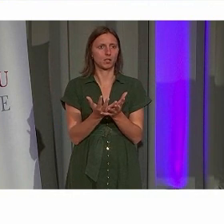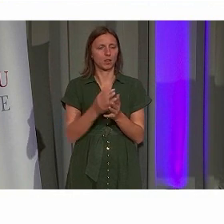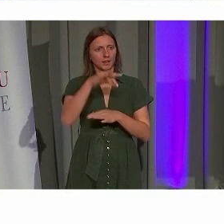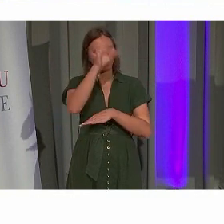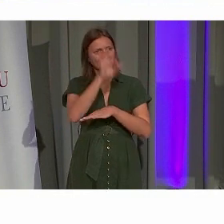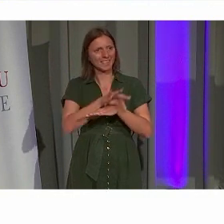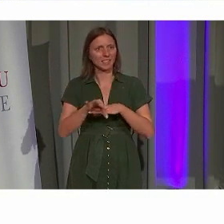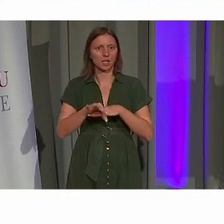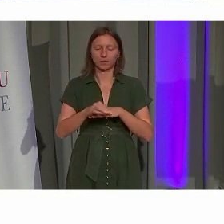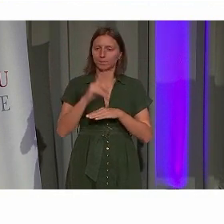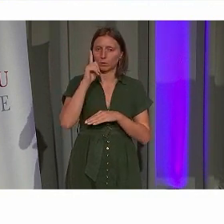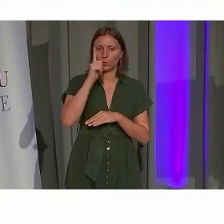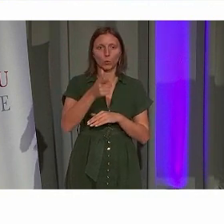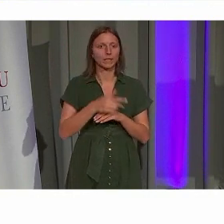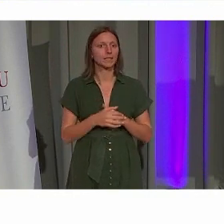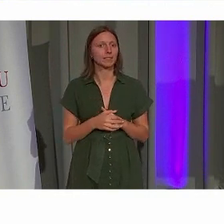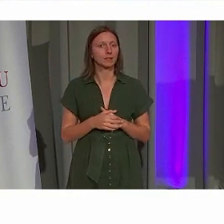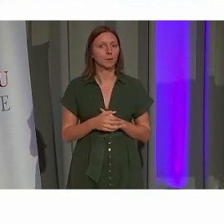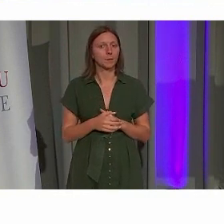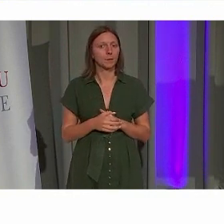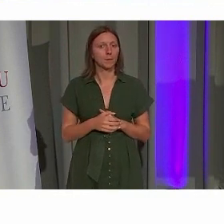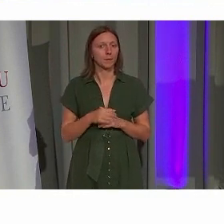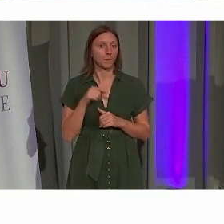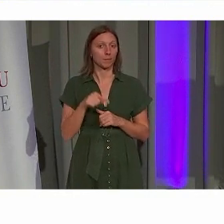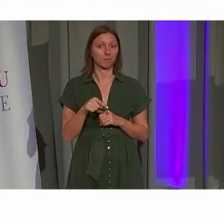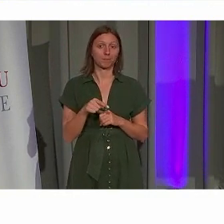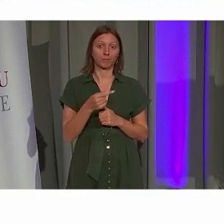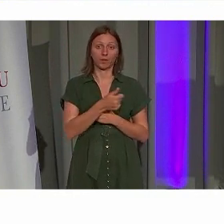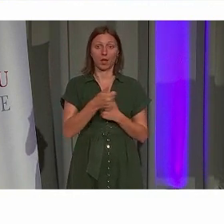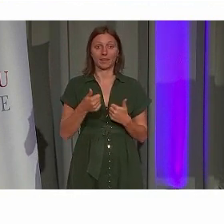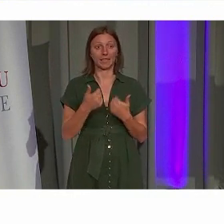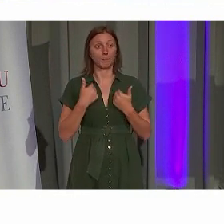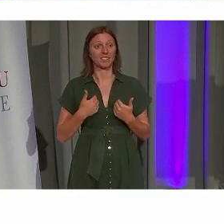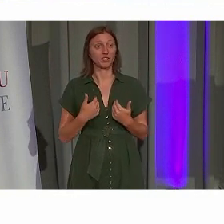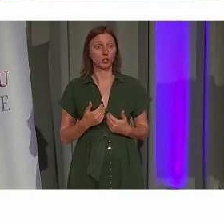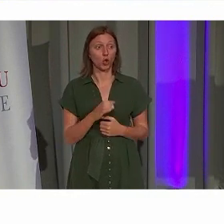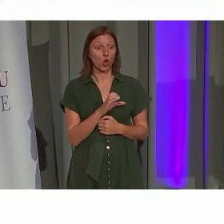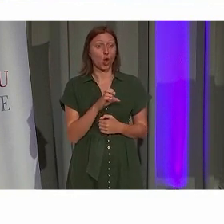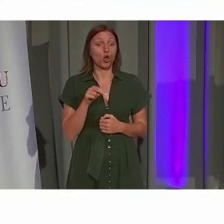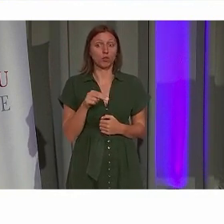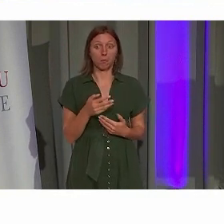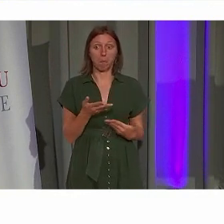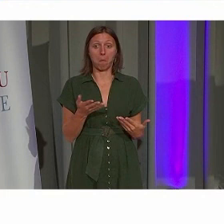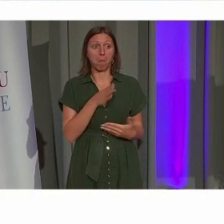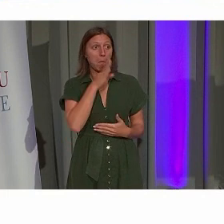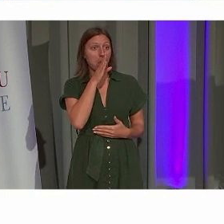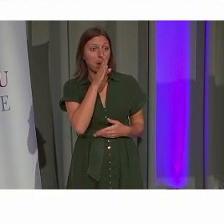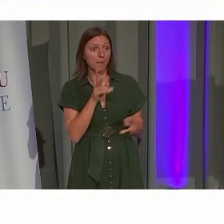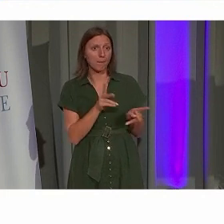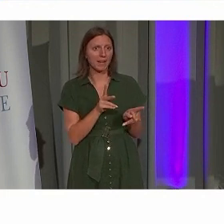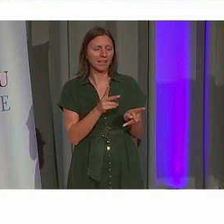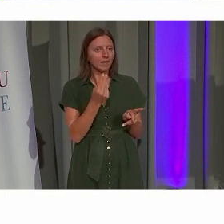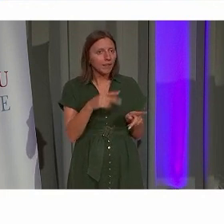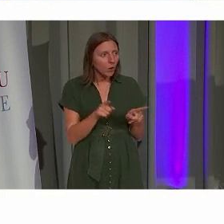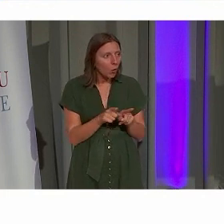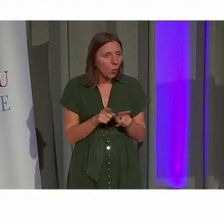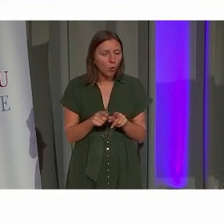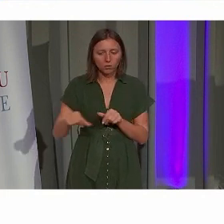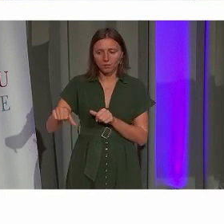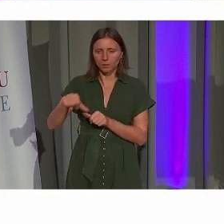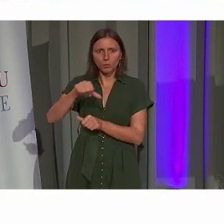well, for universal design, it was very important to be there. We're not only talking